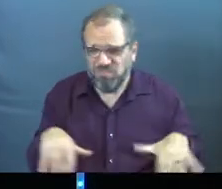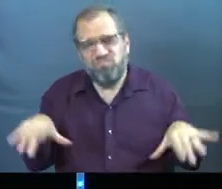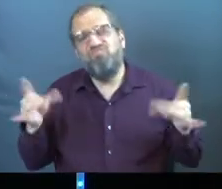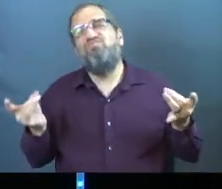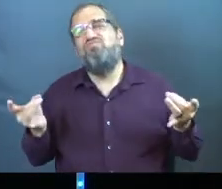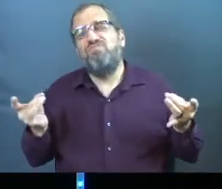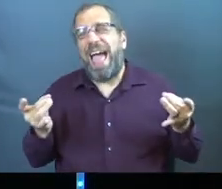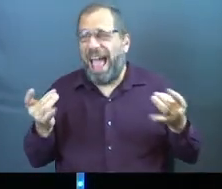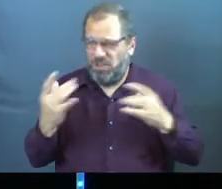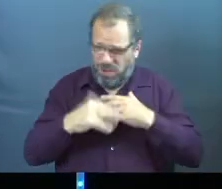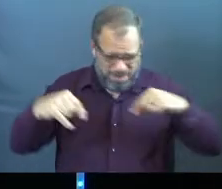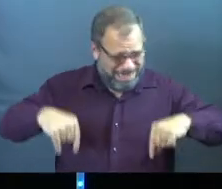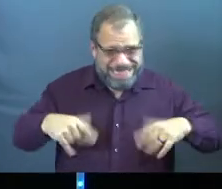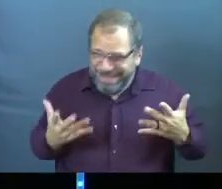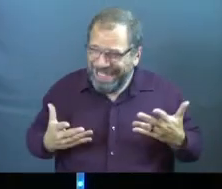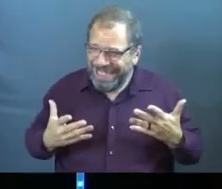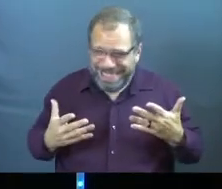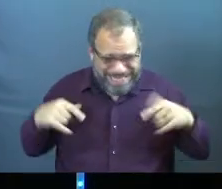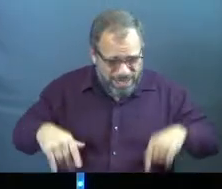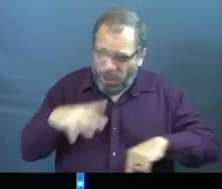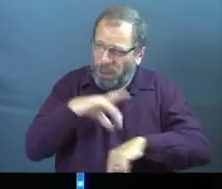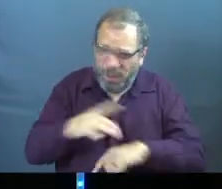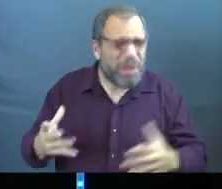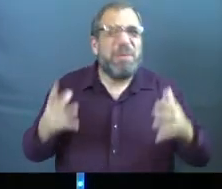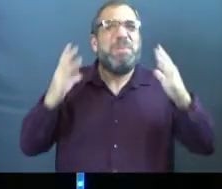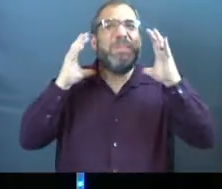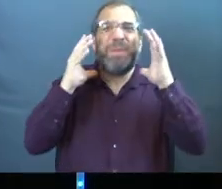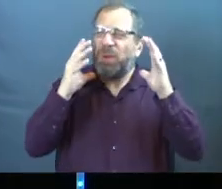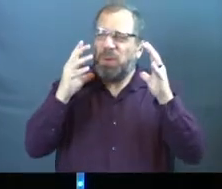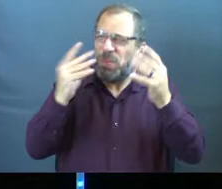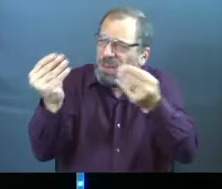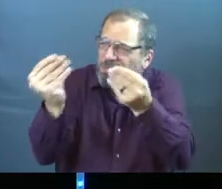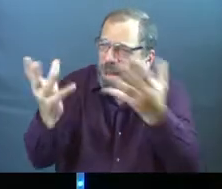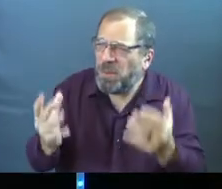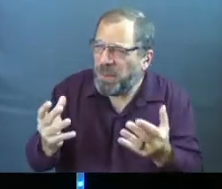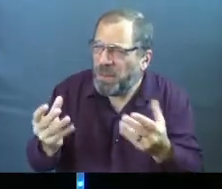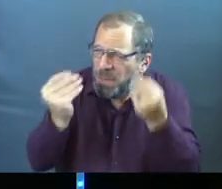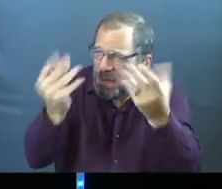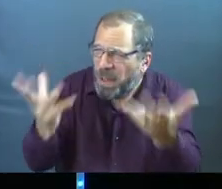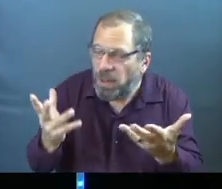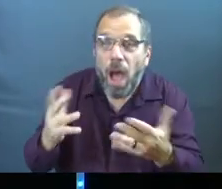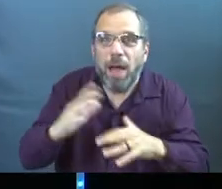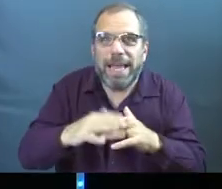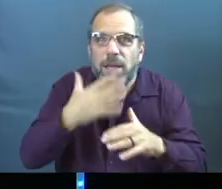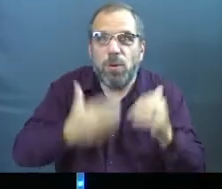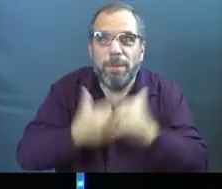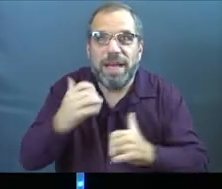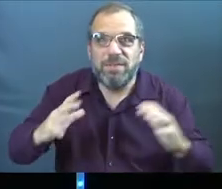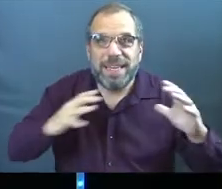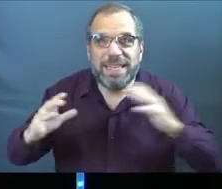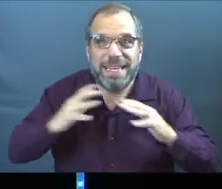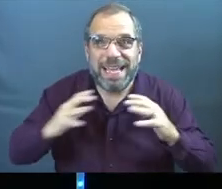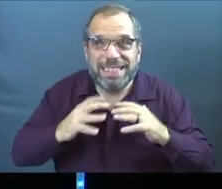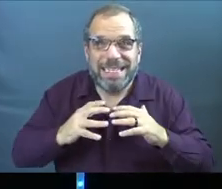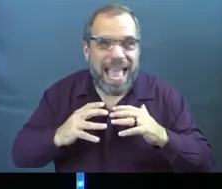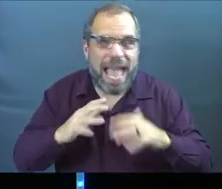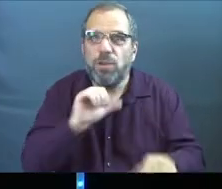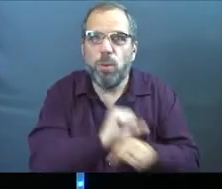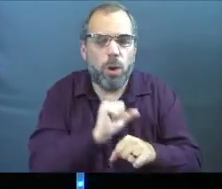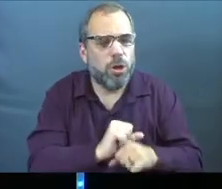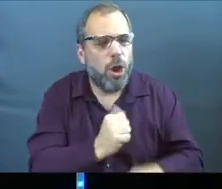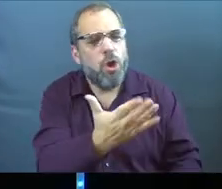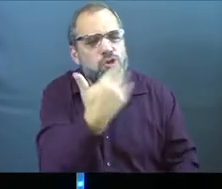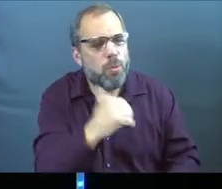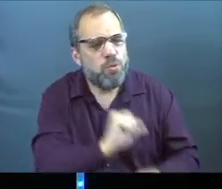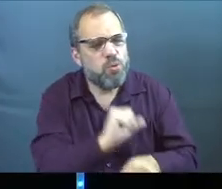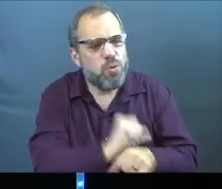and you're going to call me back to this place? You know what I mean? Like, what is wrong with you? Just imagine being on, like, the best vacation of your life, and you get a call from work. You're like, dude,